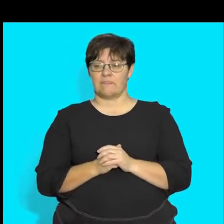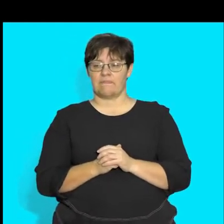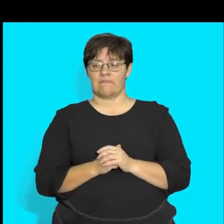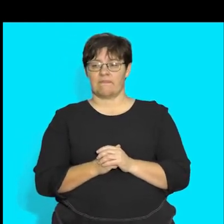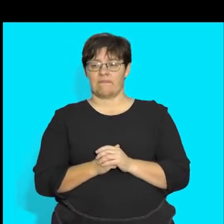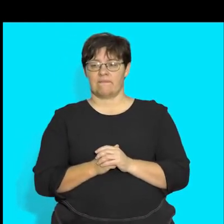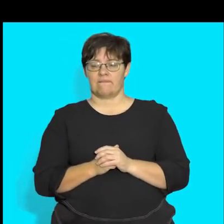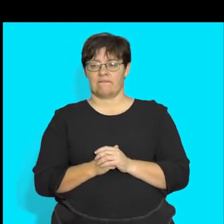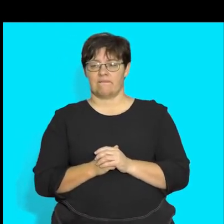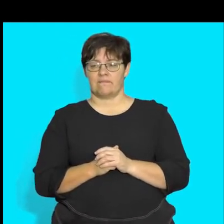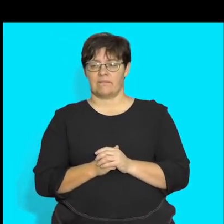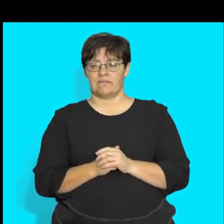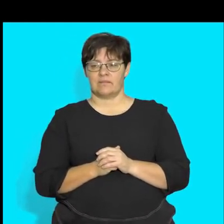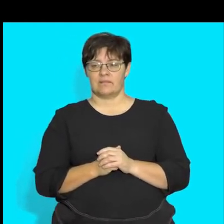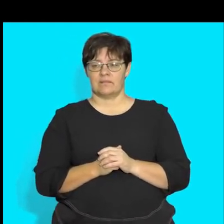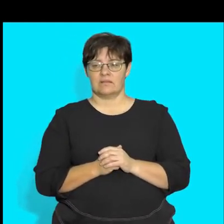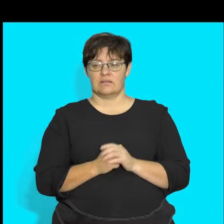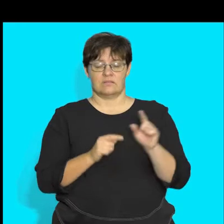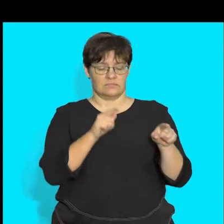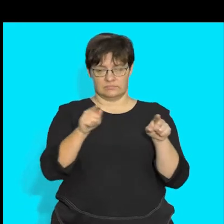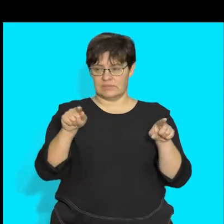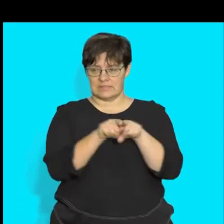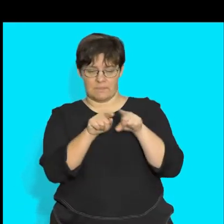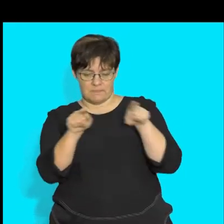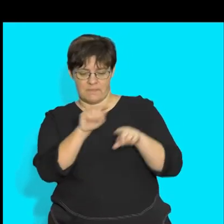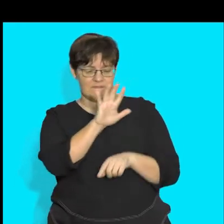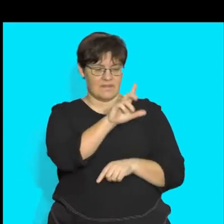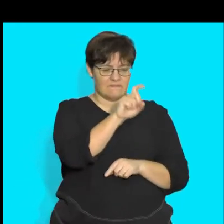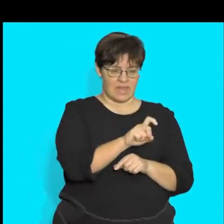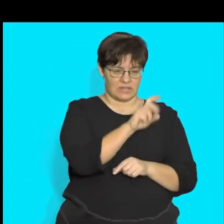And I'm going to collect like terms, so there I'm going